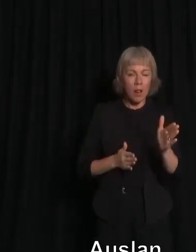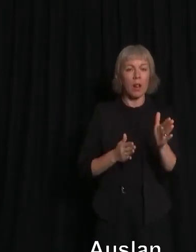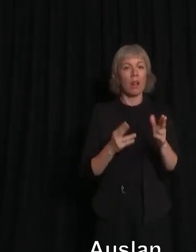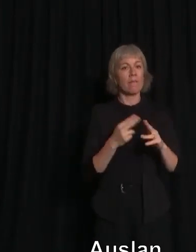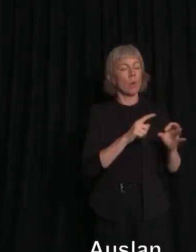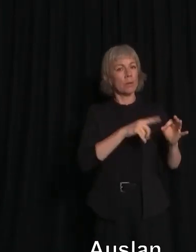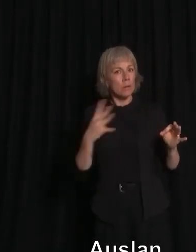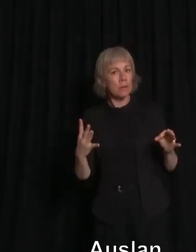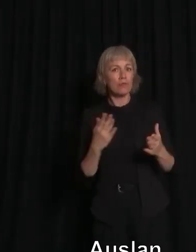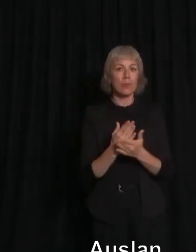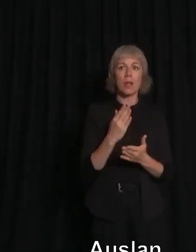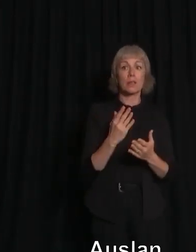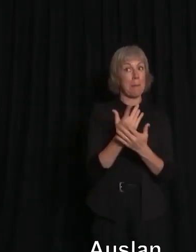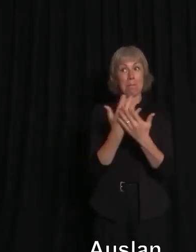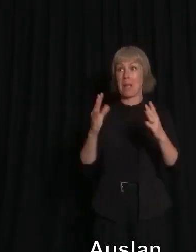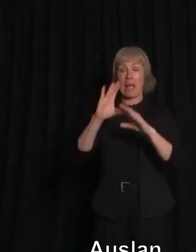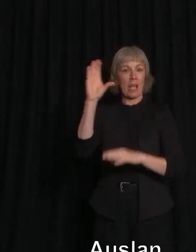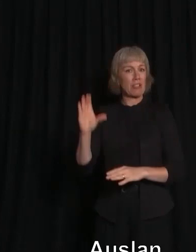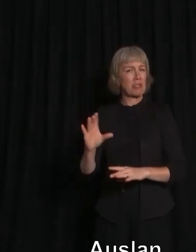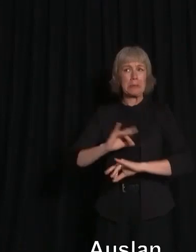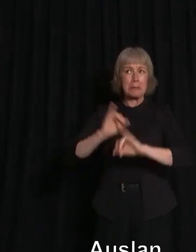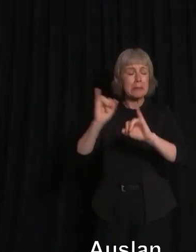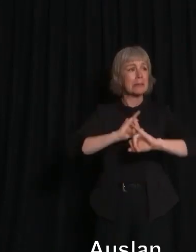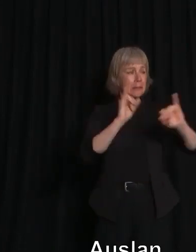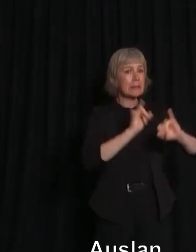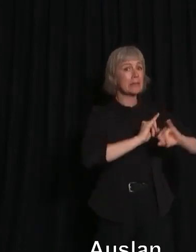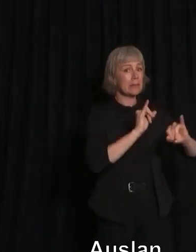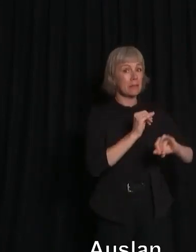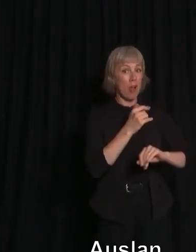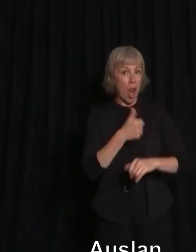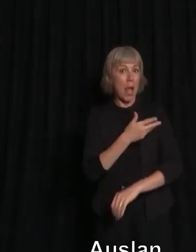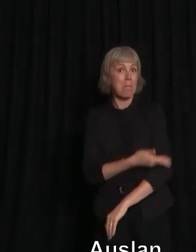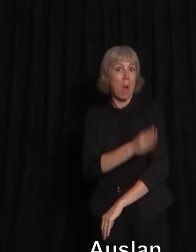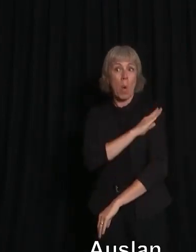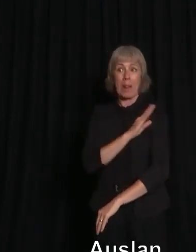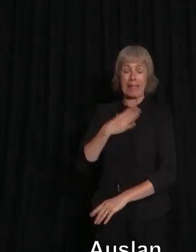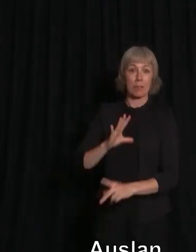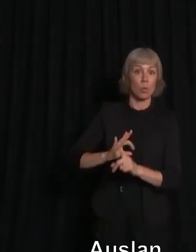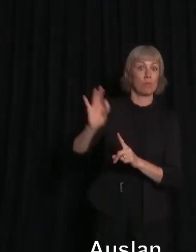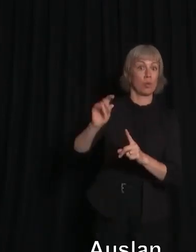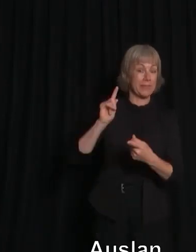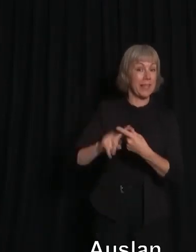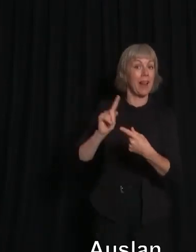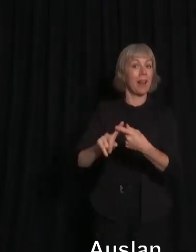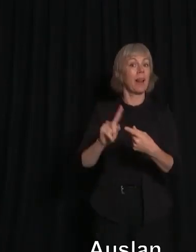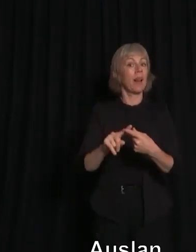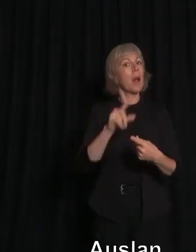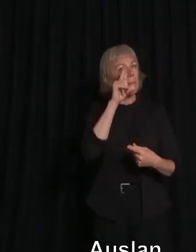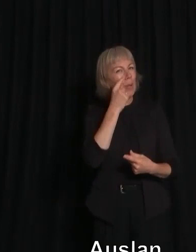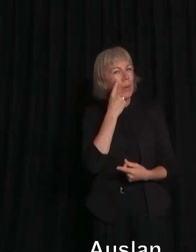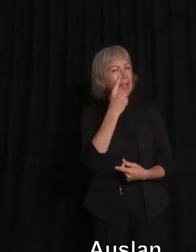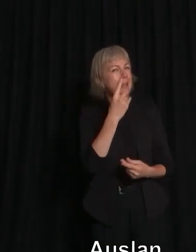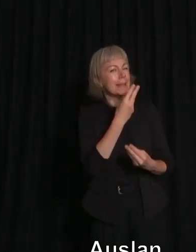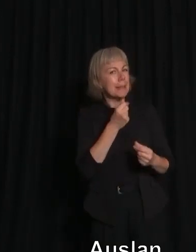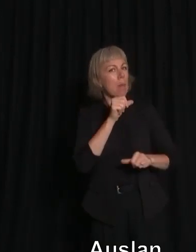many countries, and Poland, there is definitely work to do, we can also be heartened that